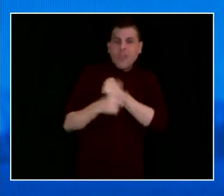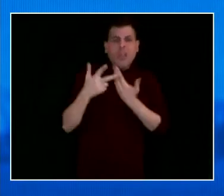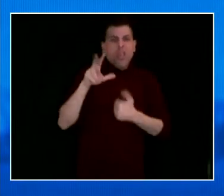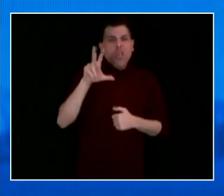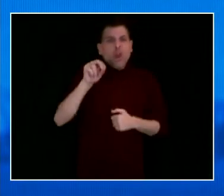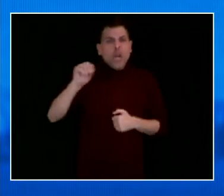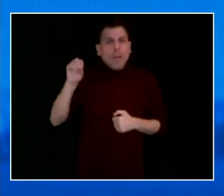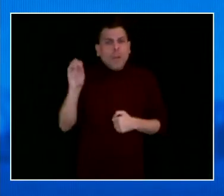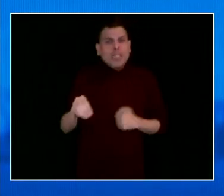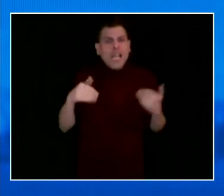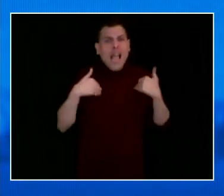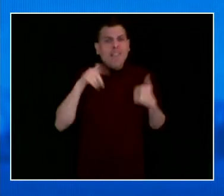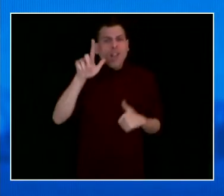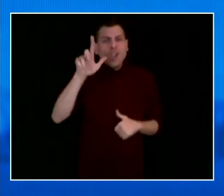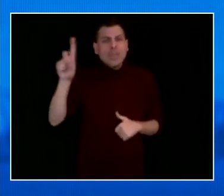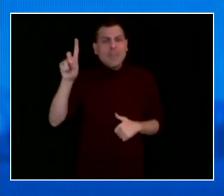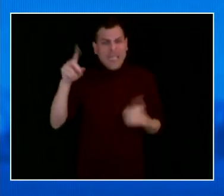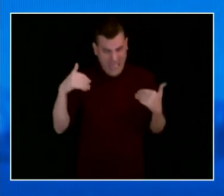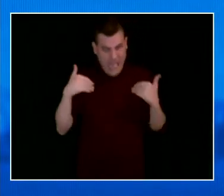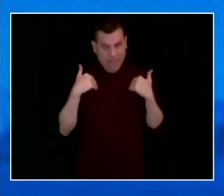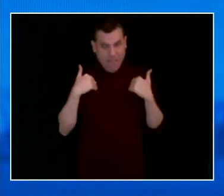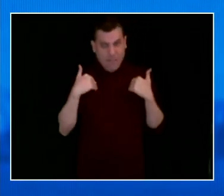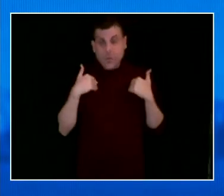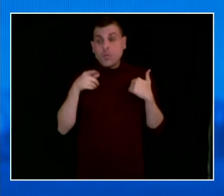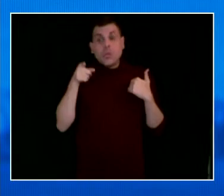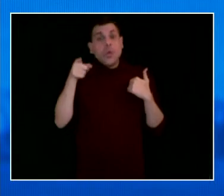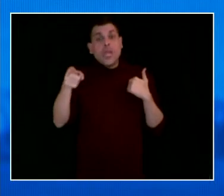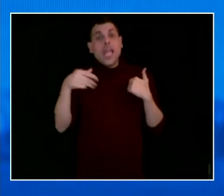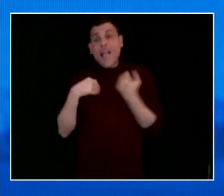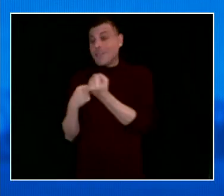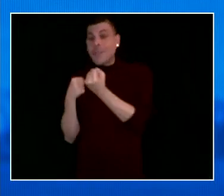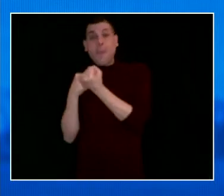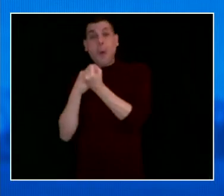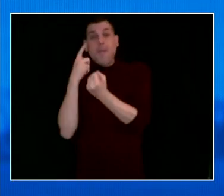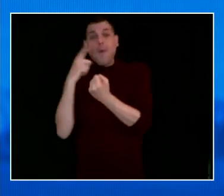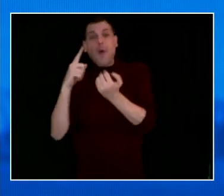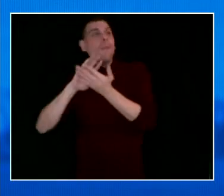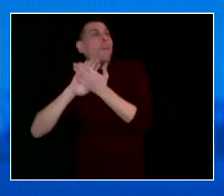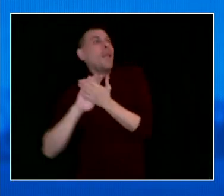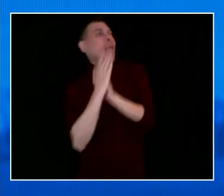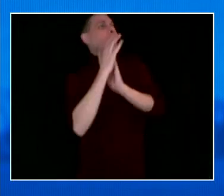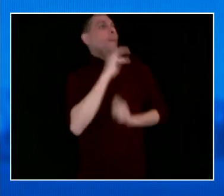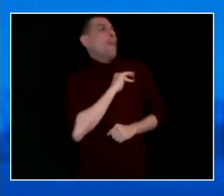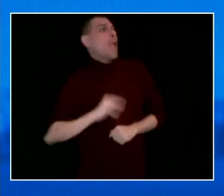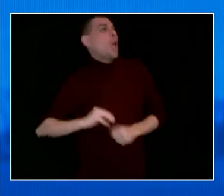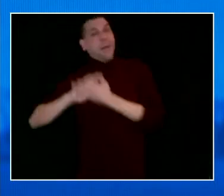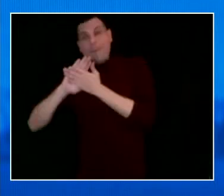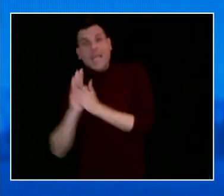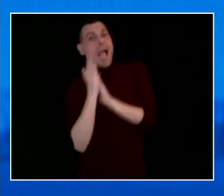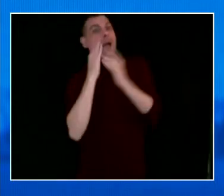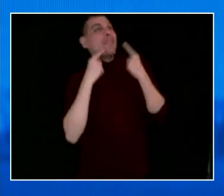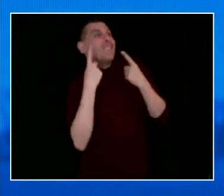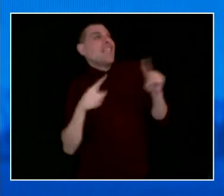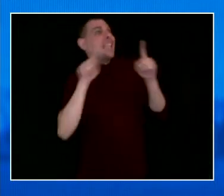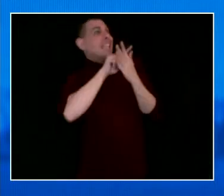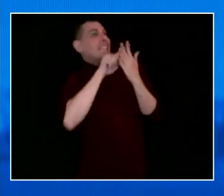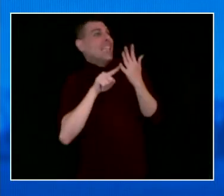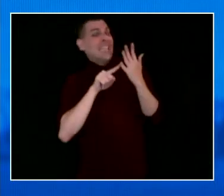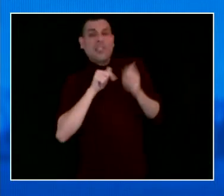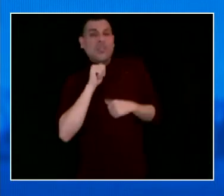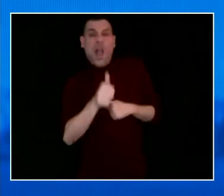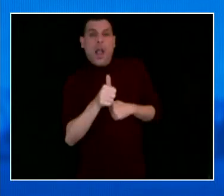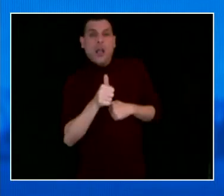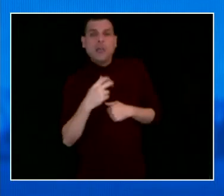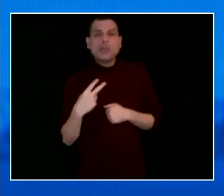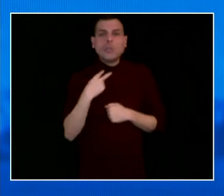the mayor or being the governor or being the commissioner, they're in correctional facilities. The crime is not only what they may have committed, the